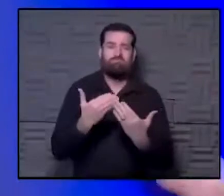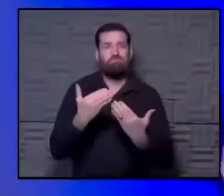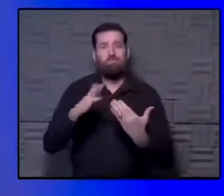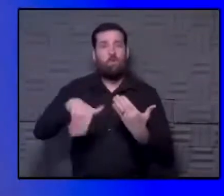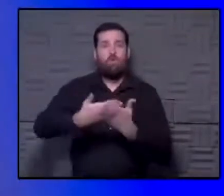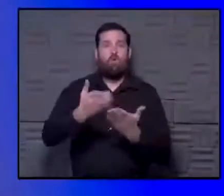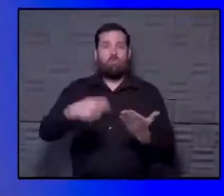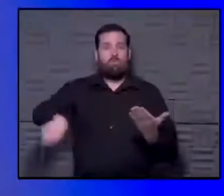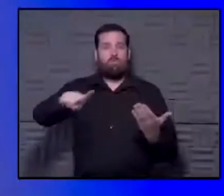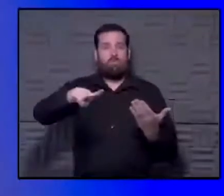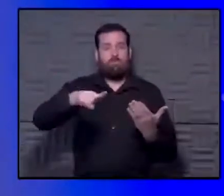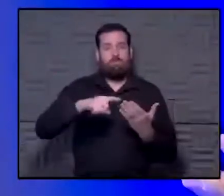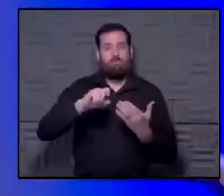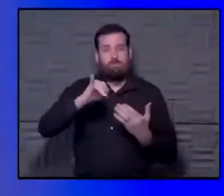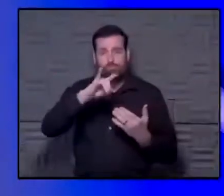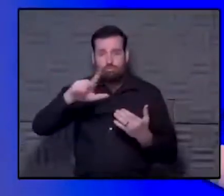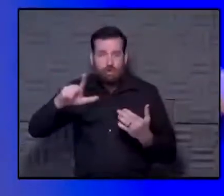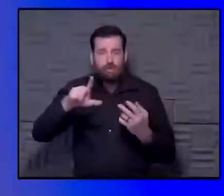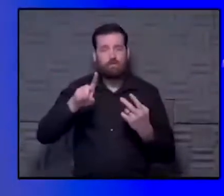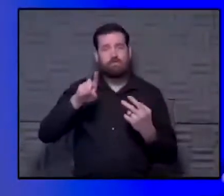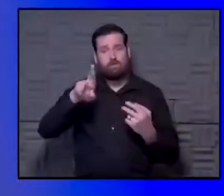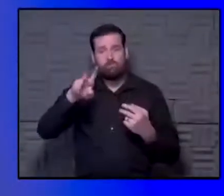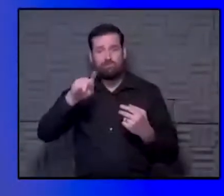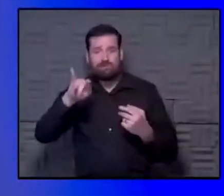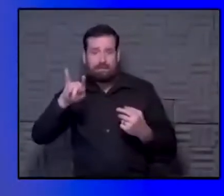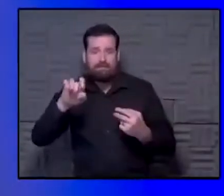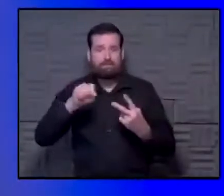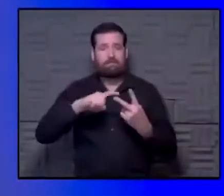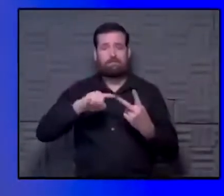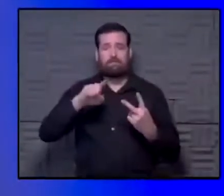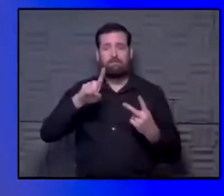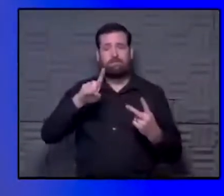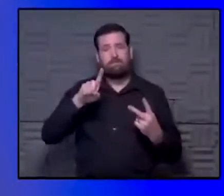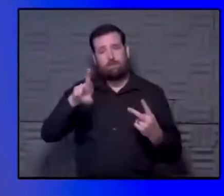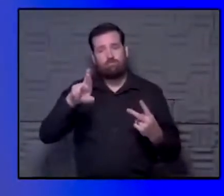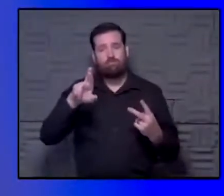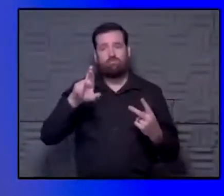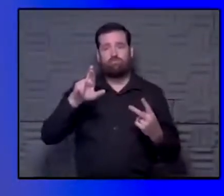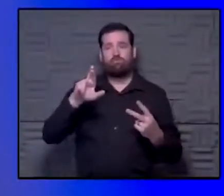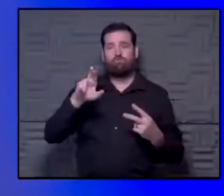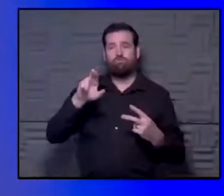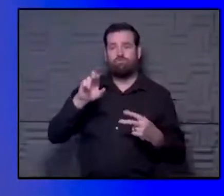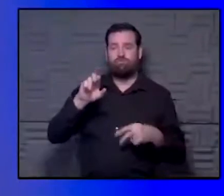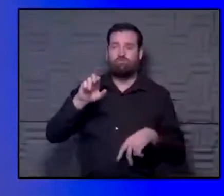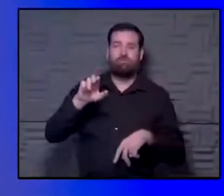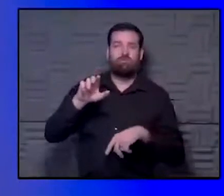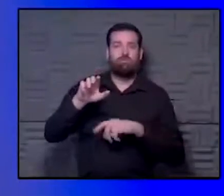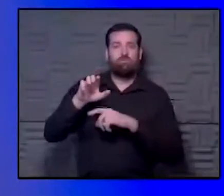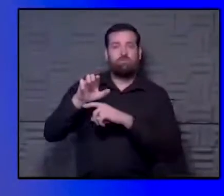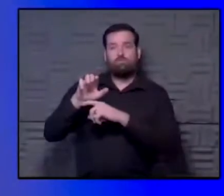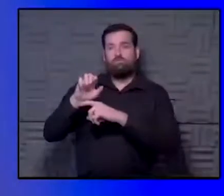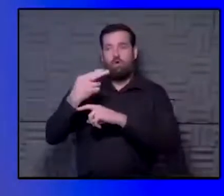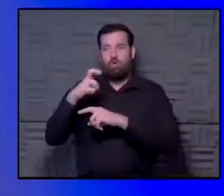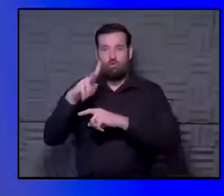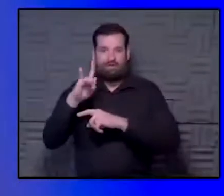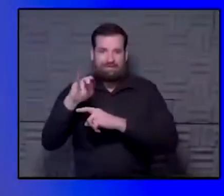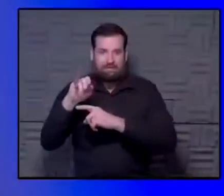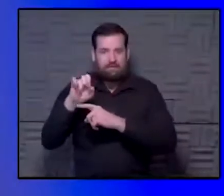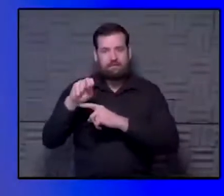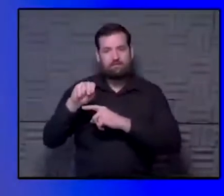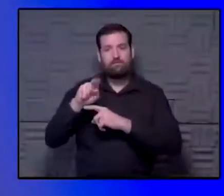you. Jill, Dr. Stites, Dr. Hawkinson, Logan, Anthony, Jessica, Unit 61,